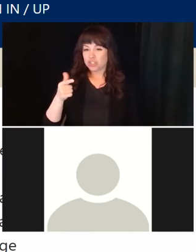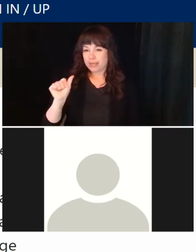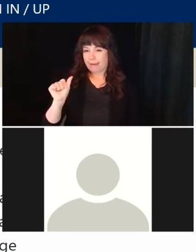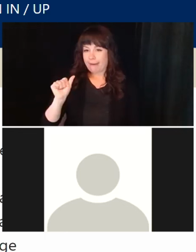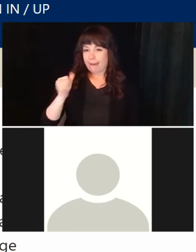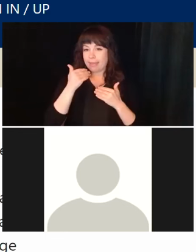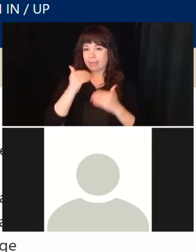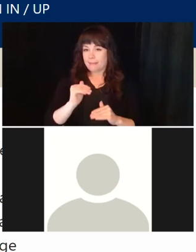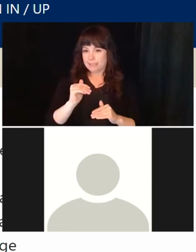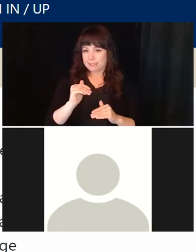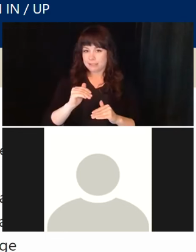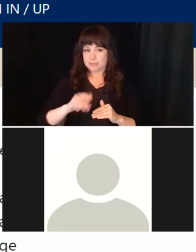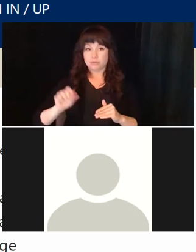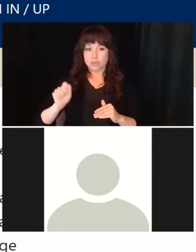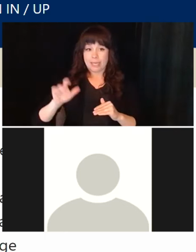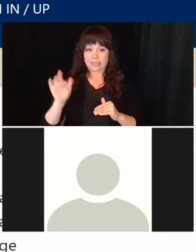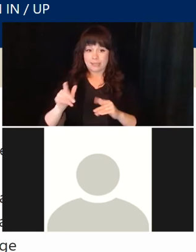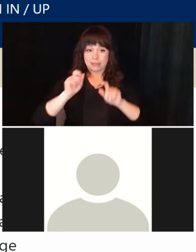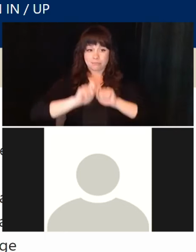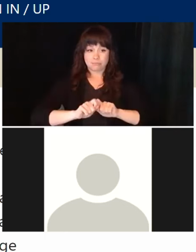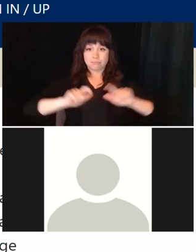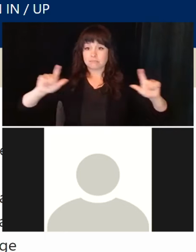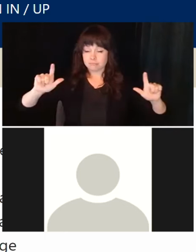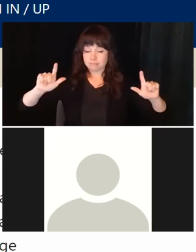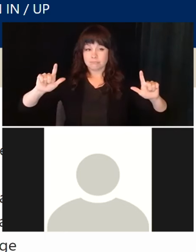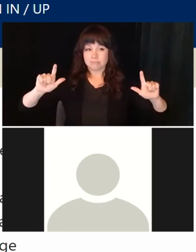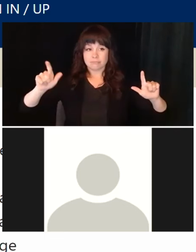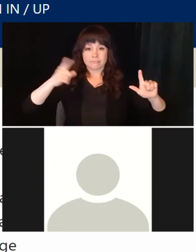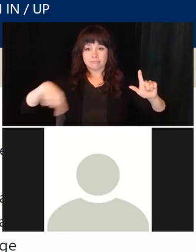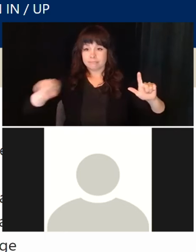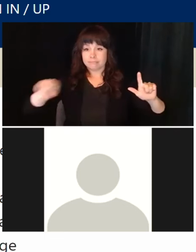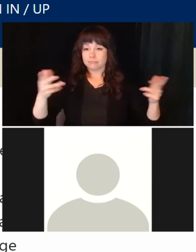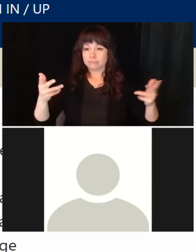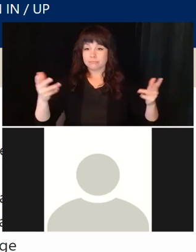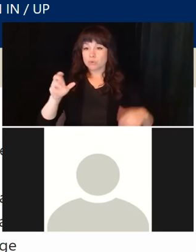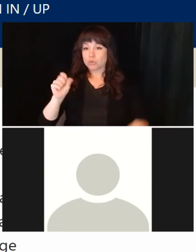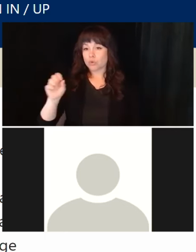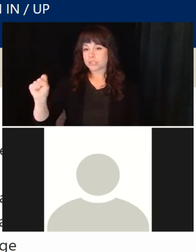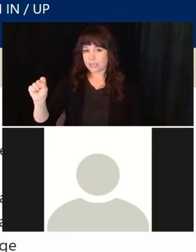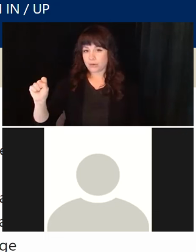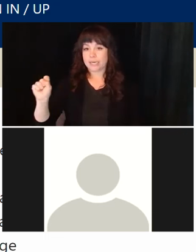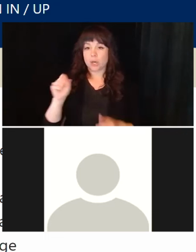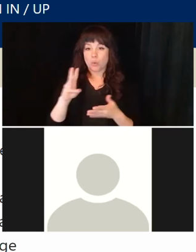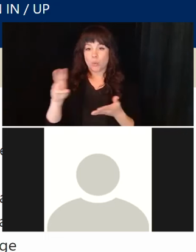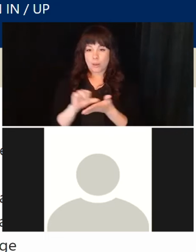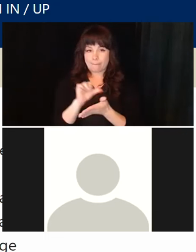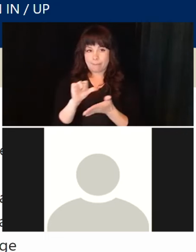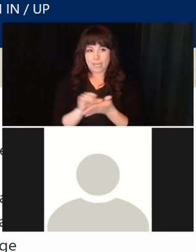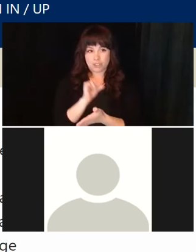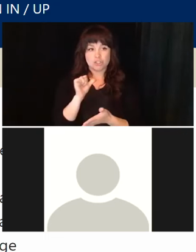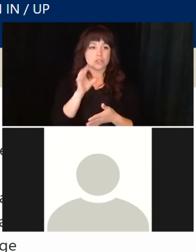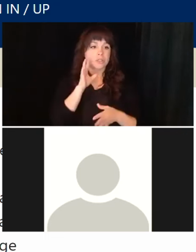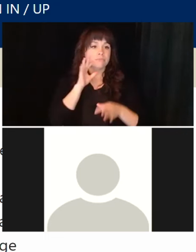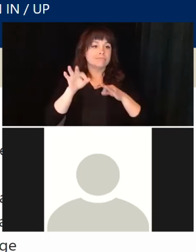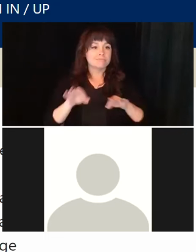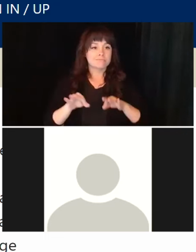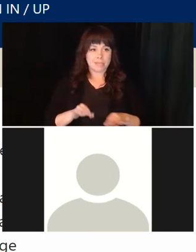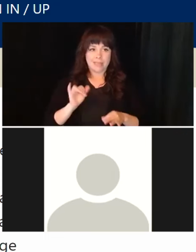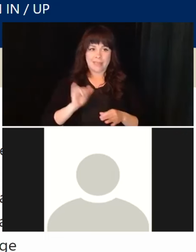And if you click on that, that just opens up Social Security's website that talks about what substantial gainful activity is. And